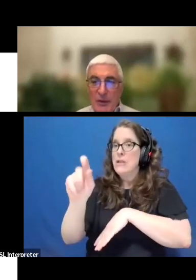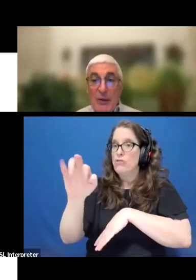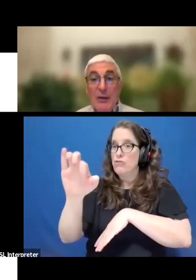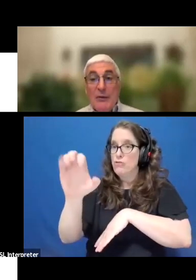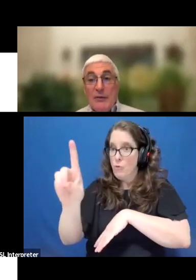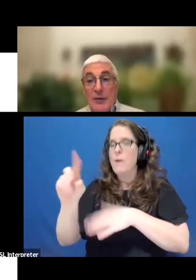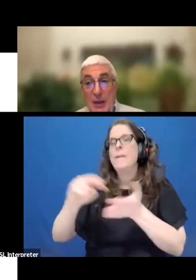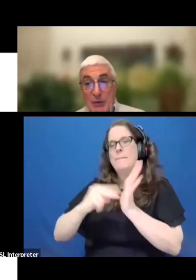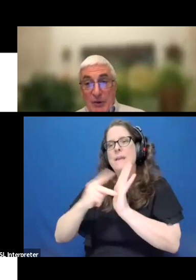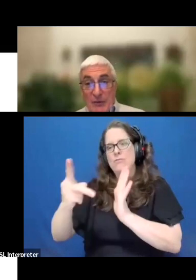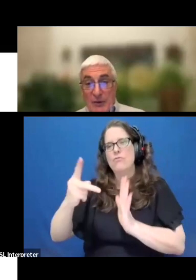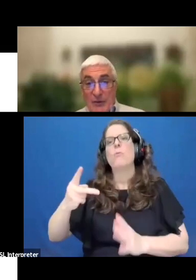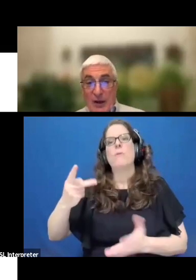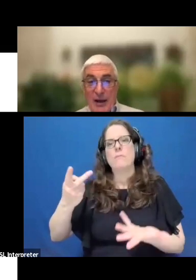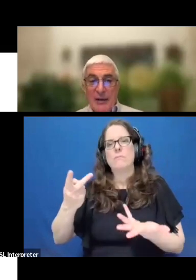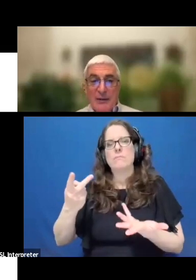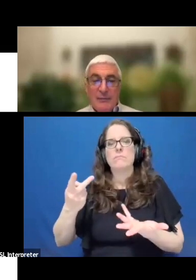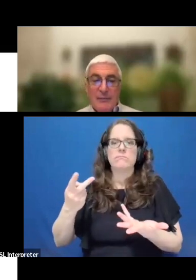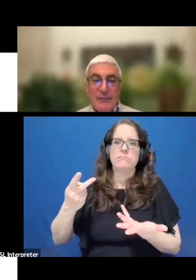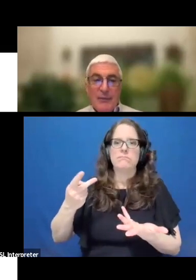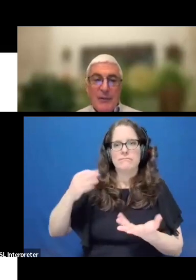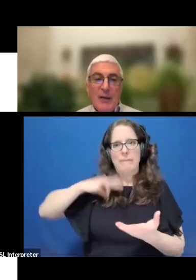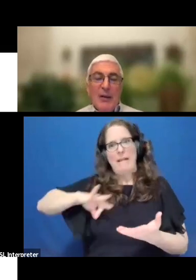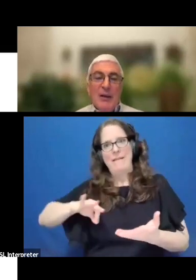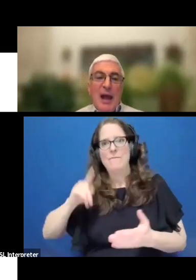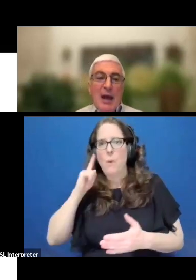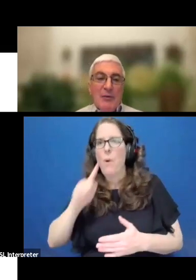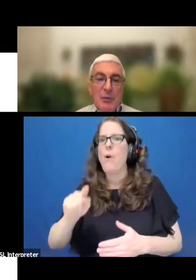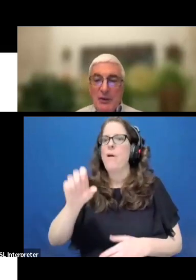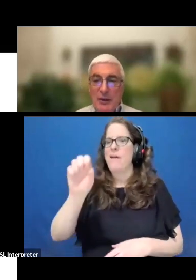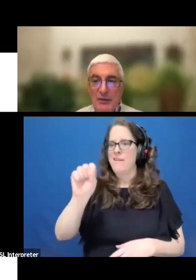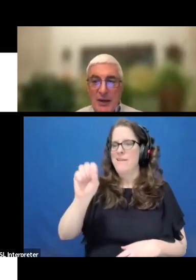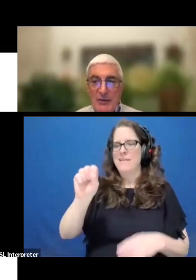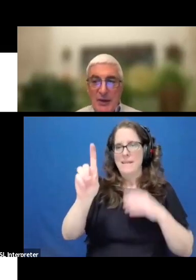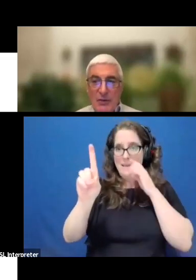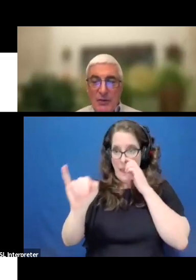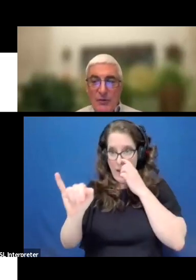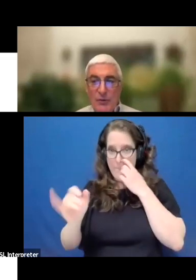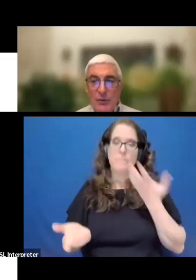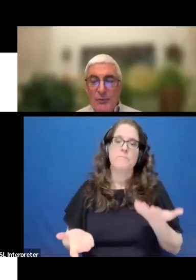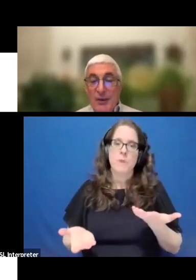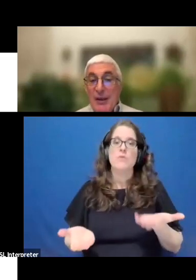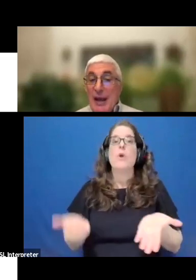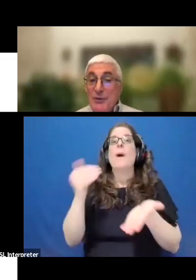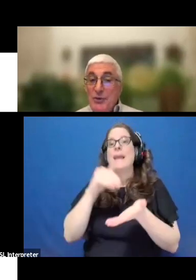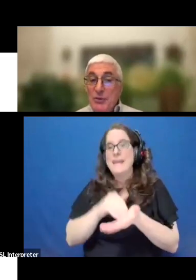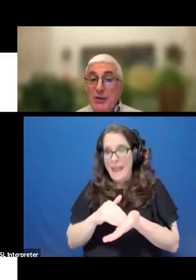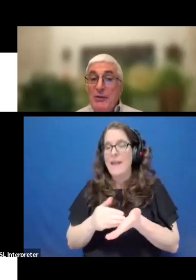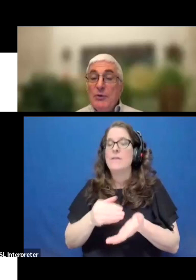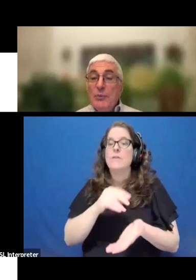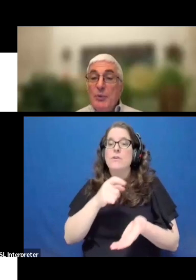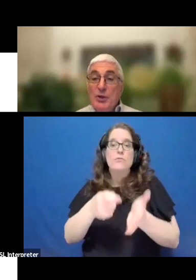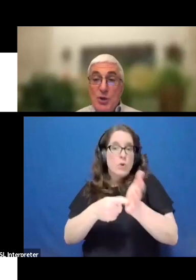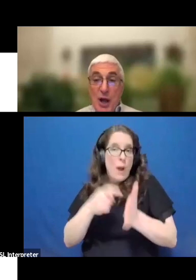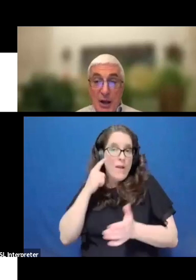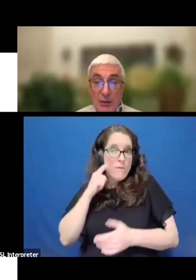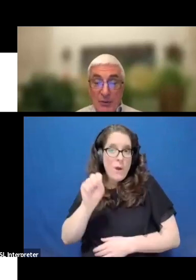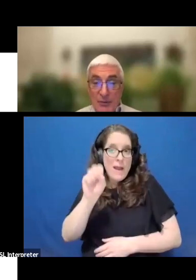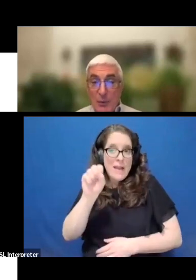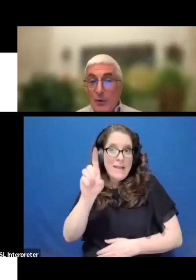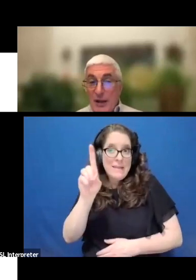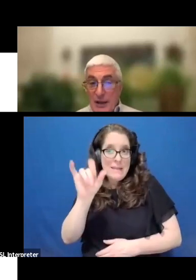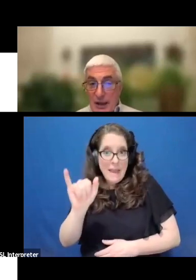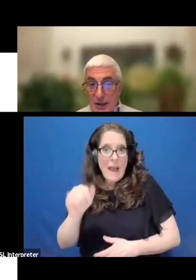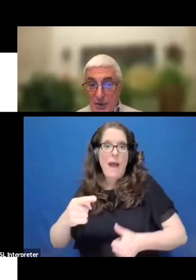disabled, same as SSI, have to be at least 18 years old. Actually, you could be a